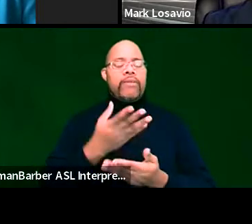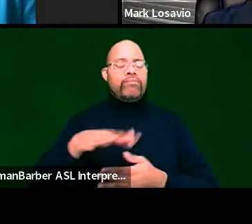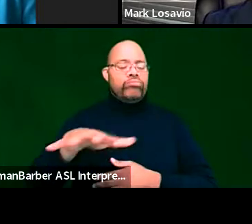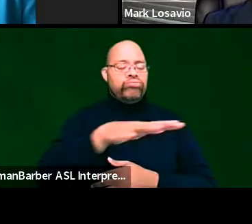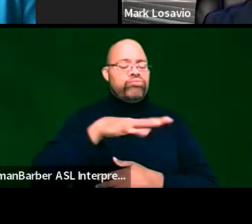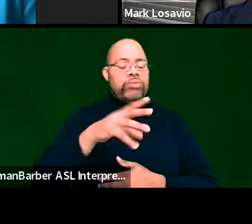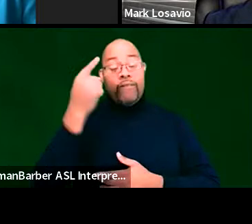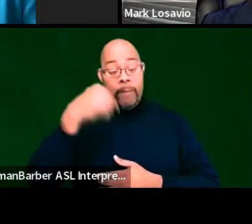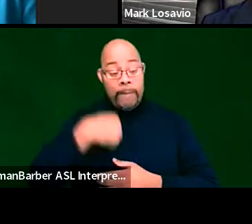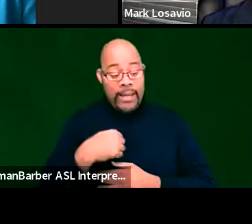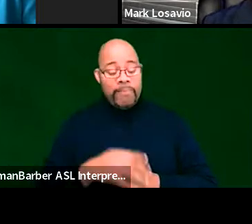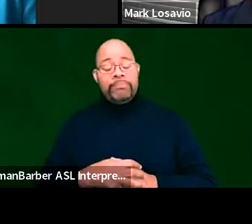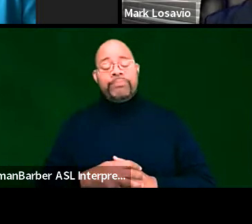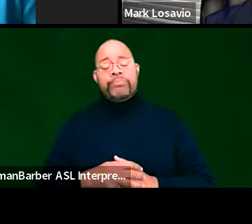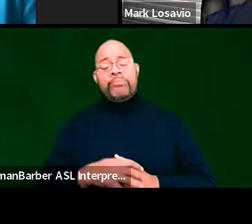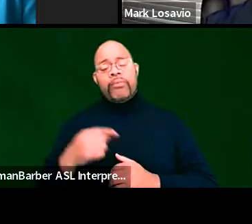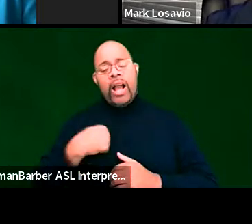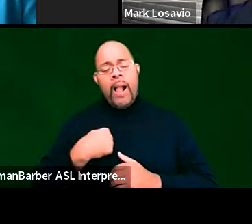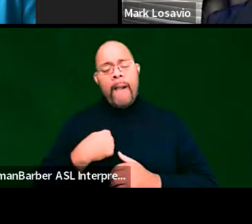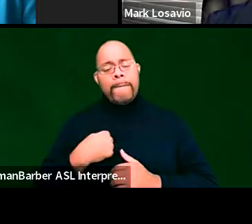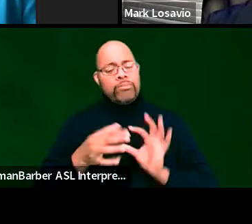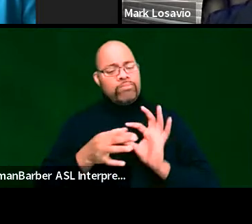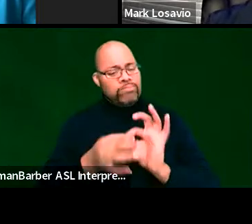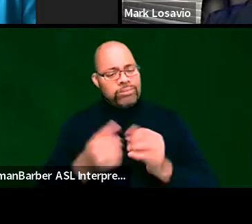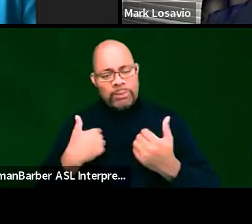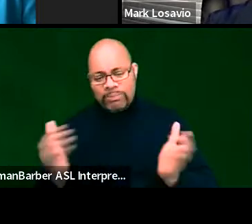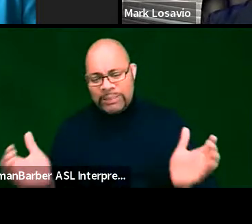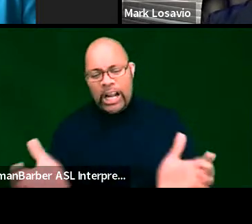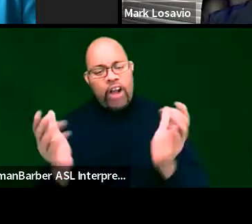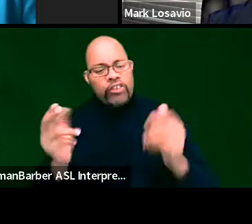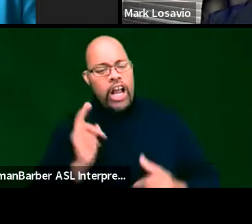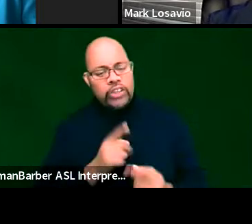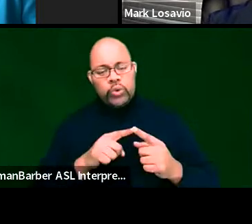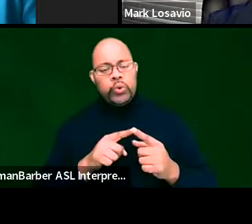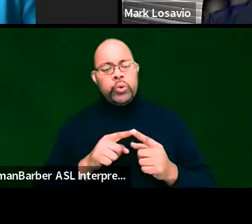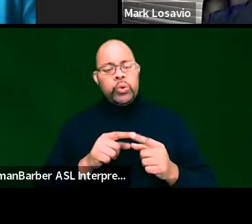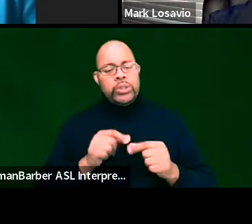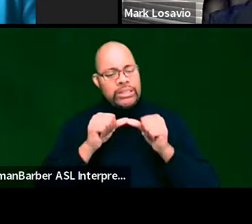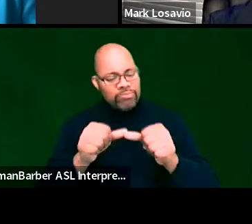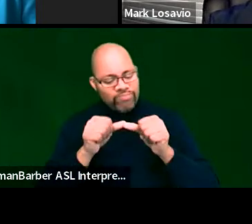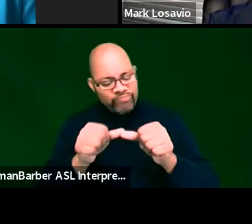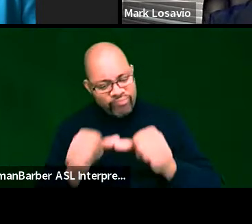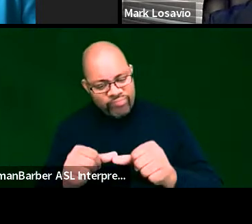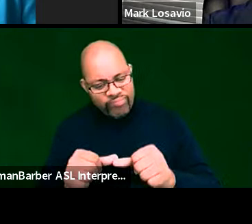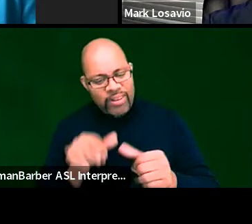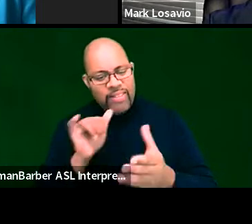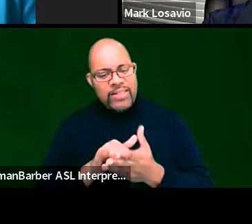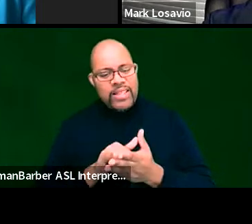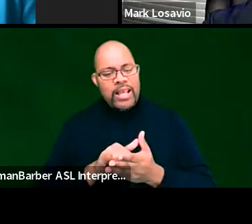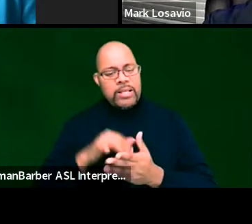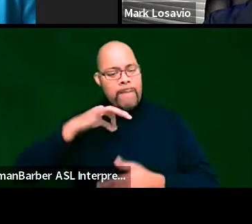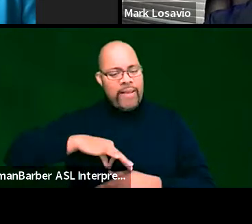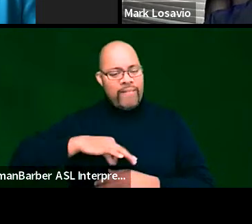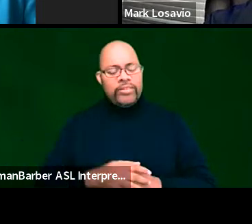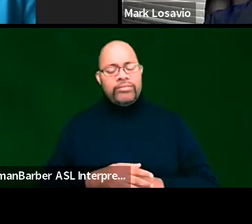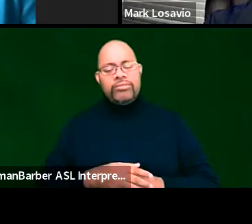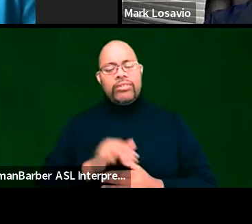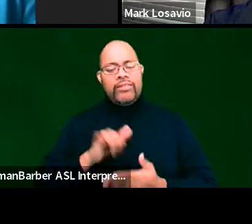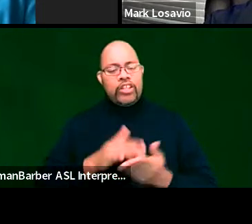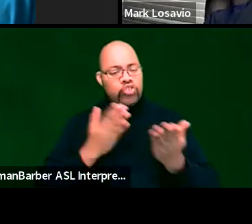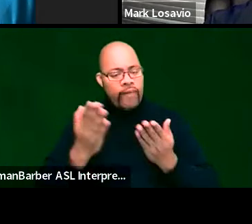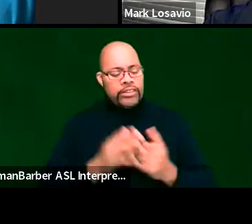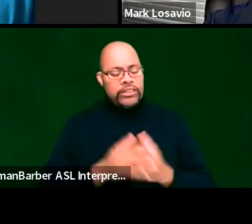And for me, I am all about pushing us to be able to continue to drive those benefits and those